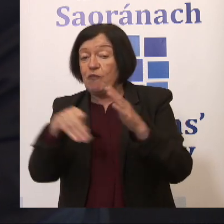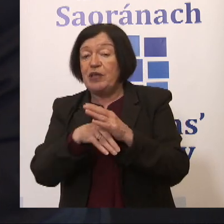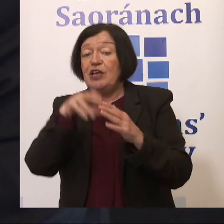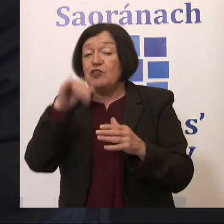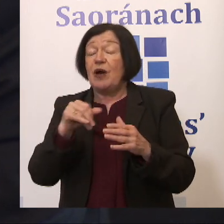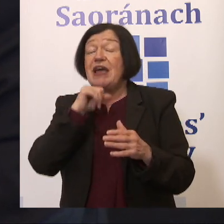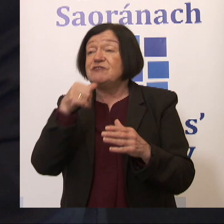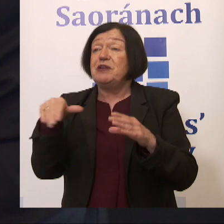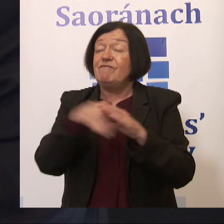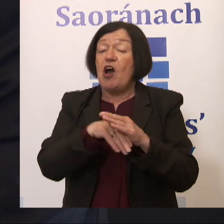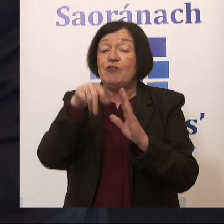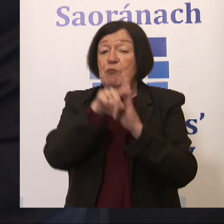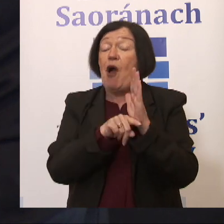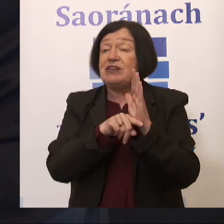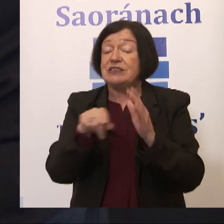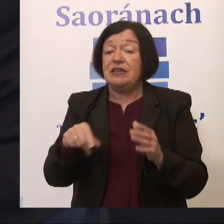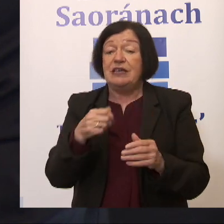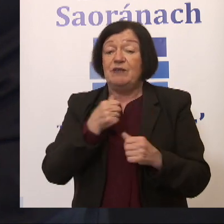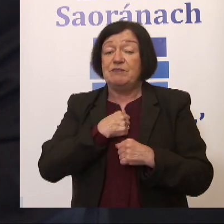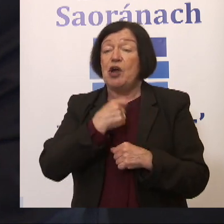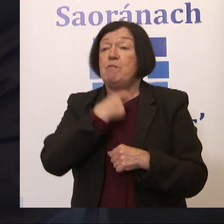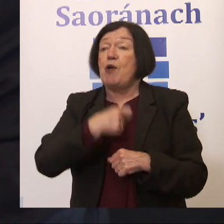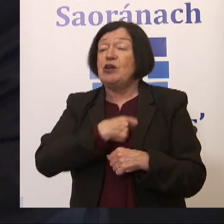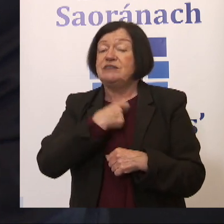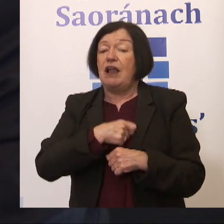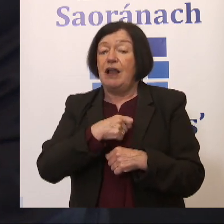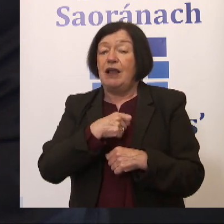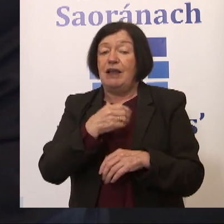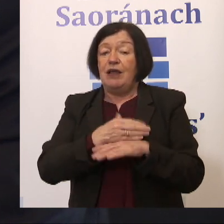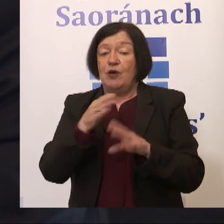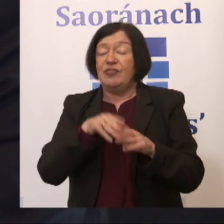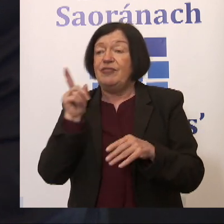policy, we've made it, and it was my personal mission along with the